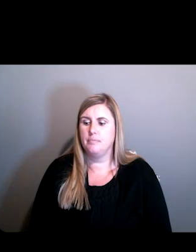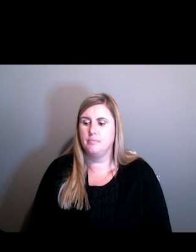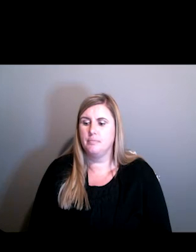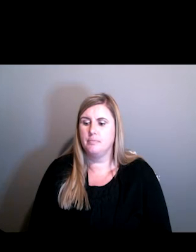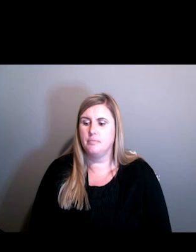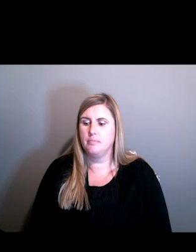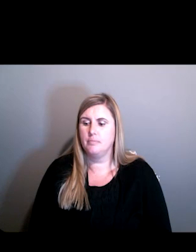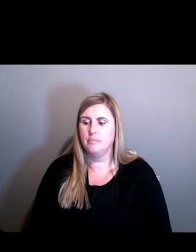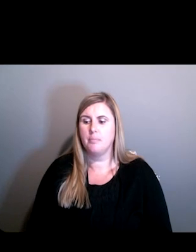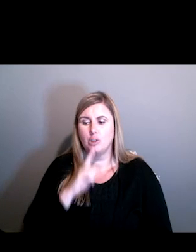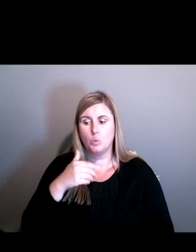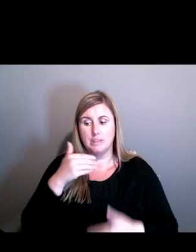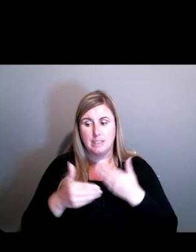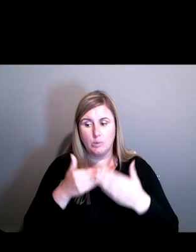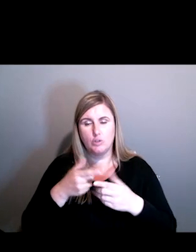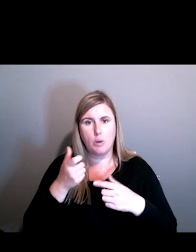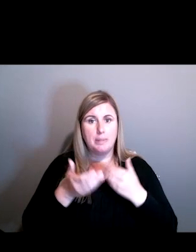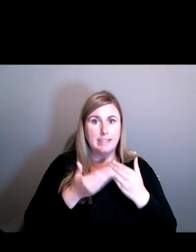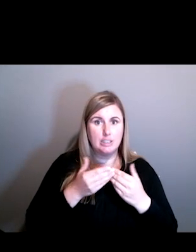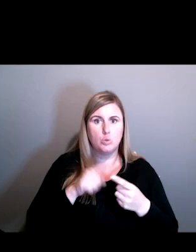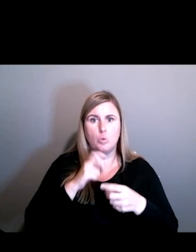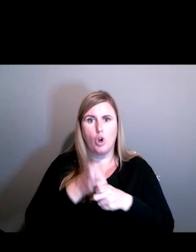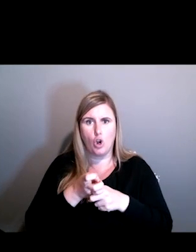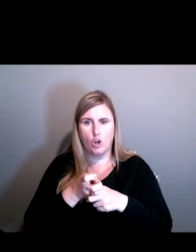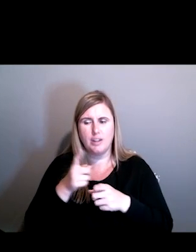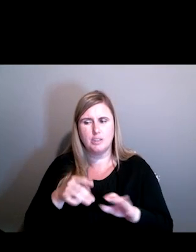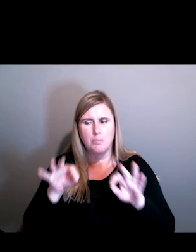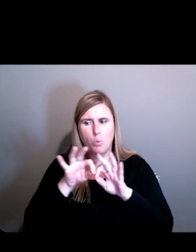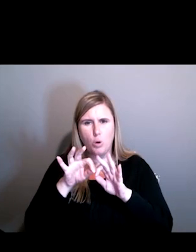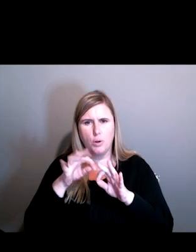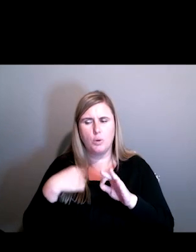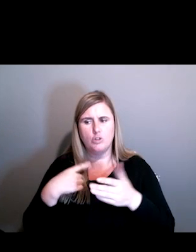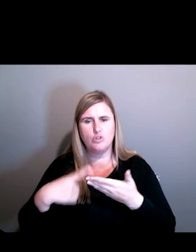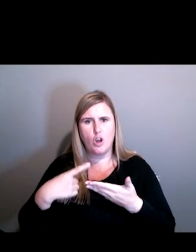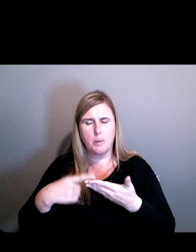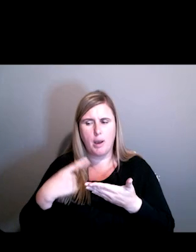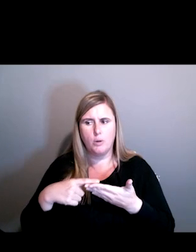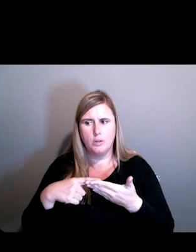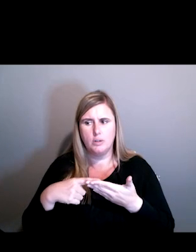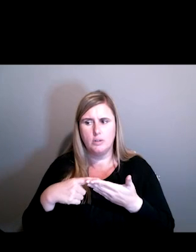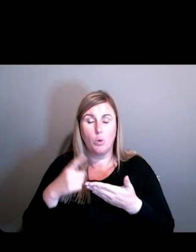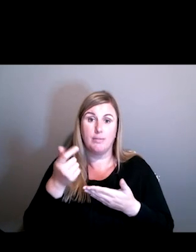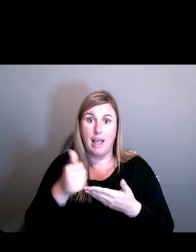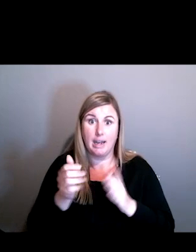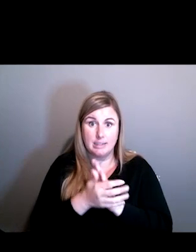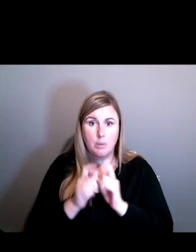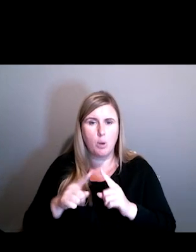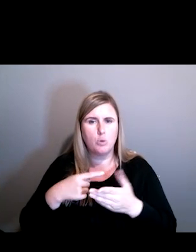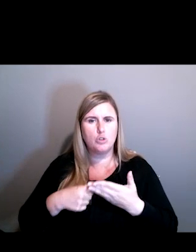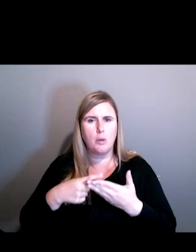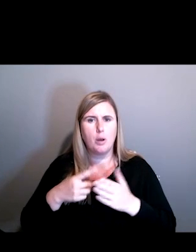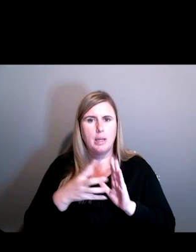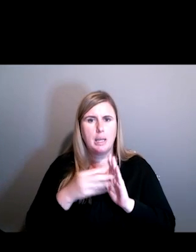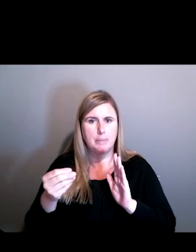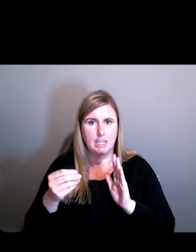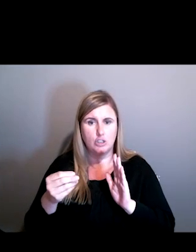so we want to make sure we sequence programs also from easy to hard. This is really important when we're really talking about, well, any skill, but